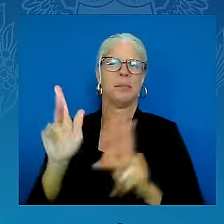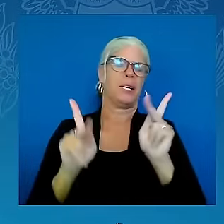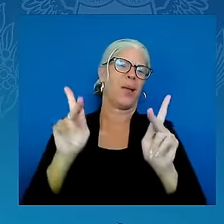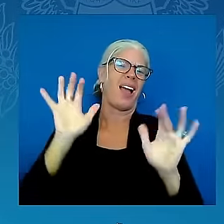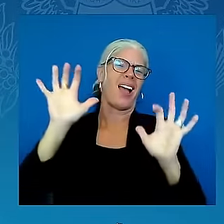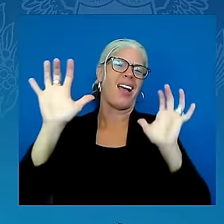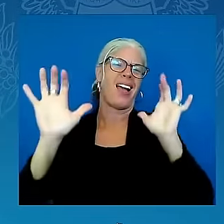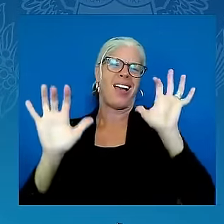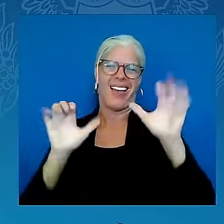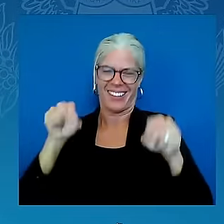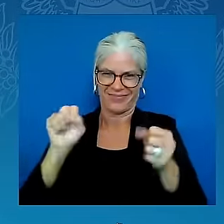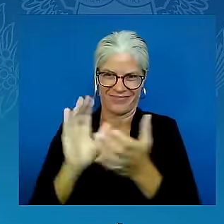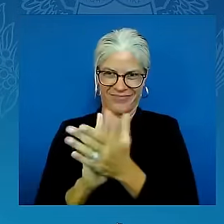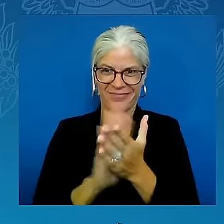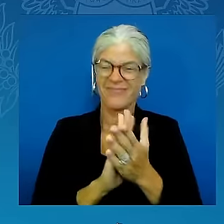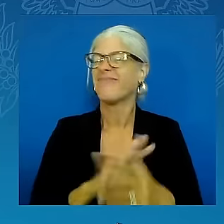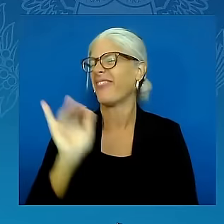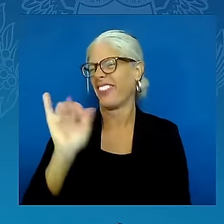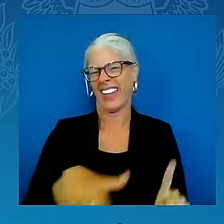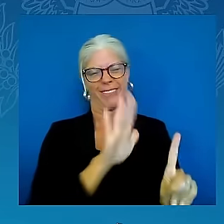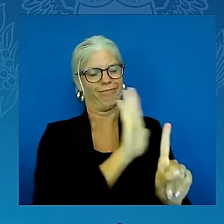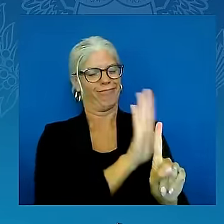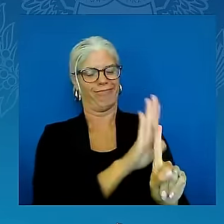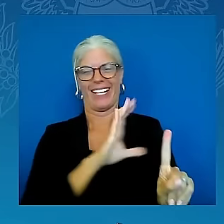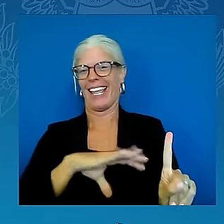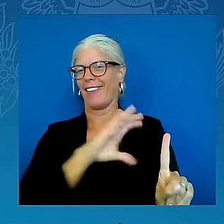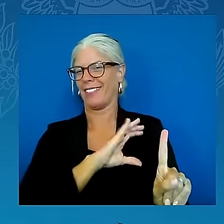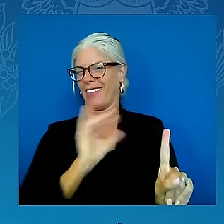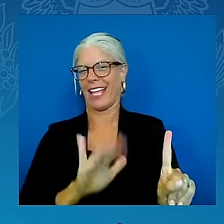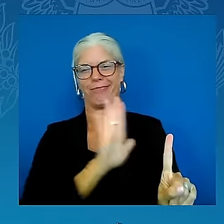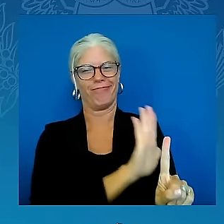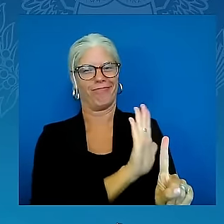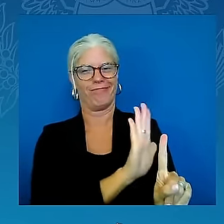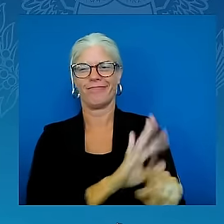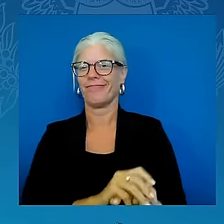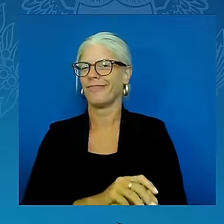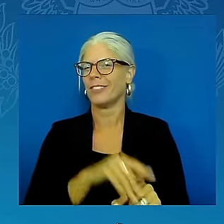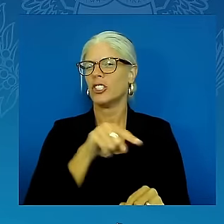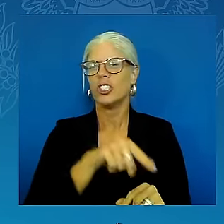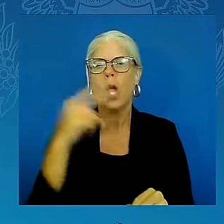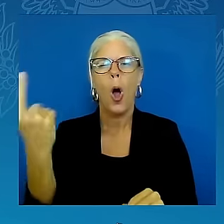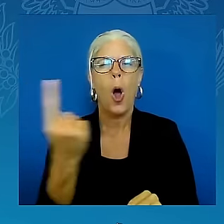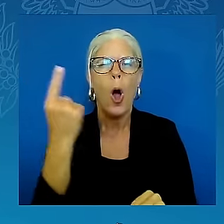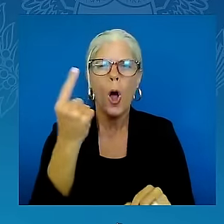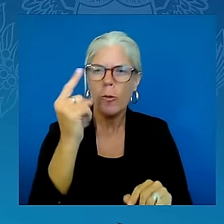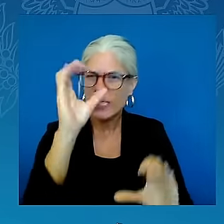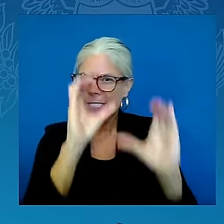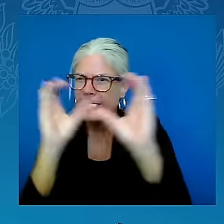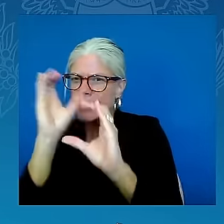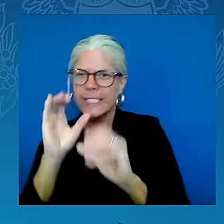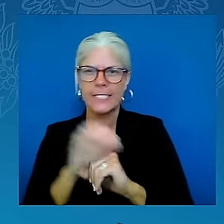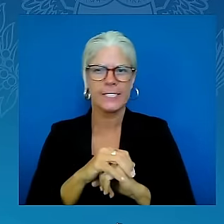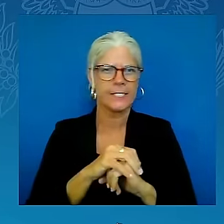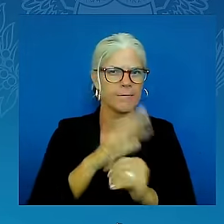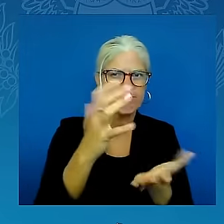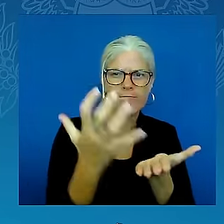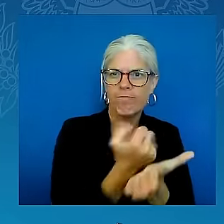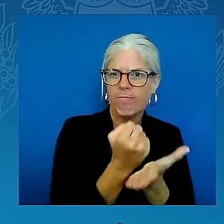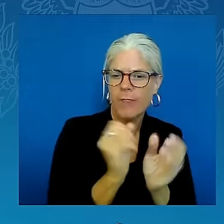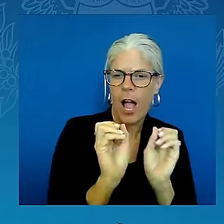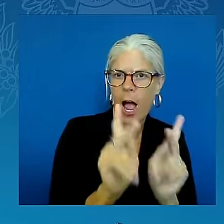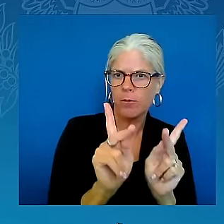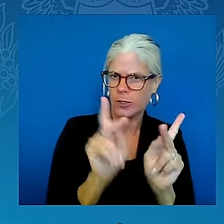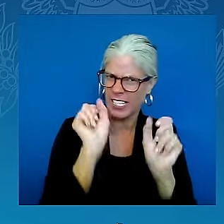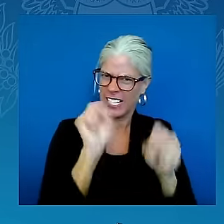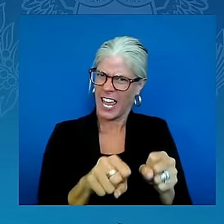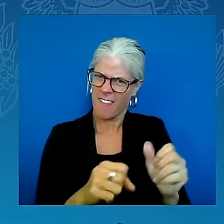She never lost an opportunity to fight for the people she served. And her fight was born out of